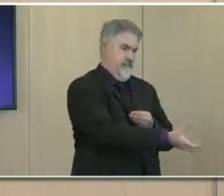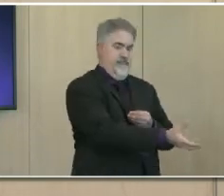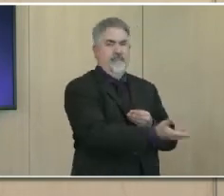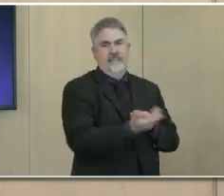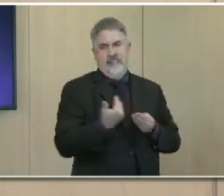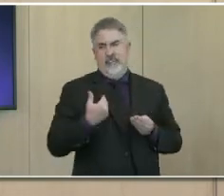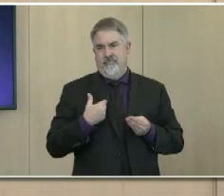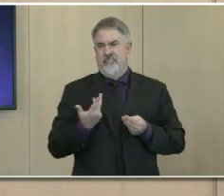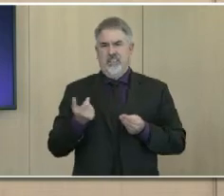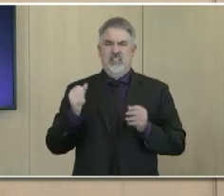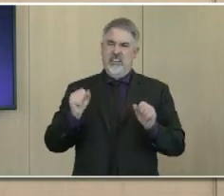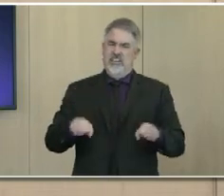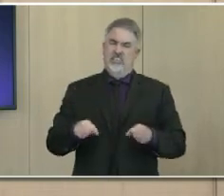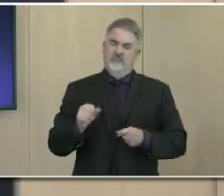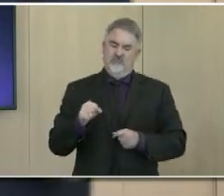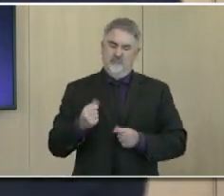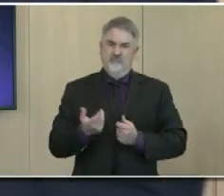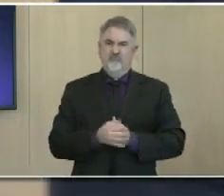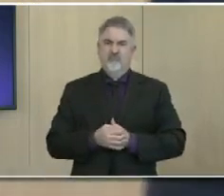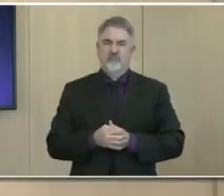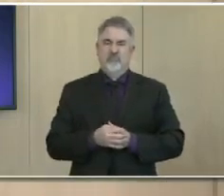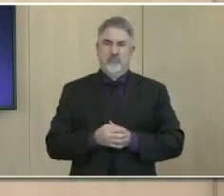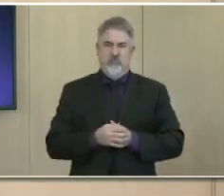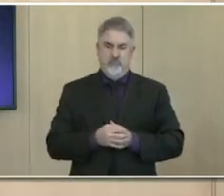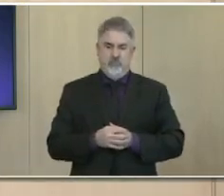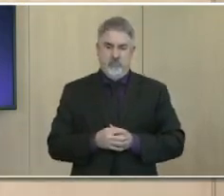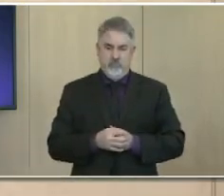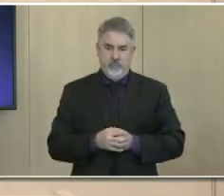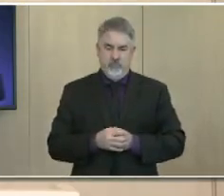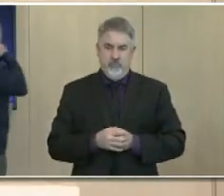manner. So, thank you. Thank you, Rob.